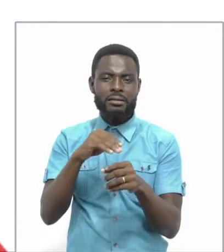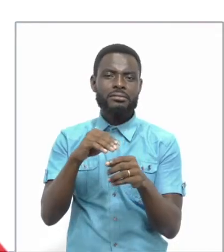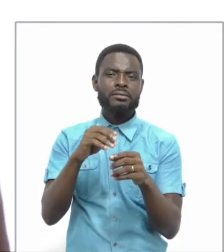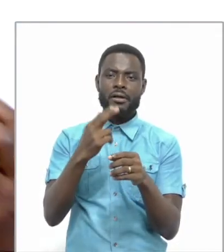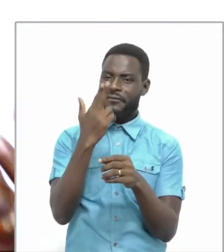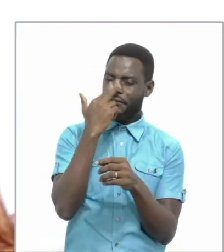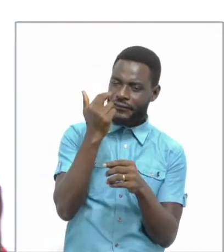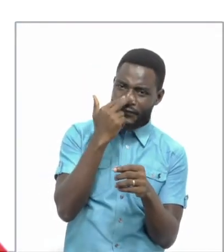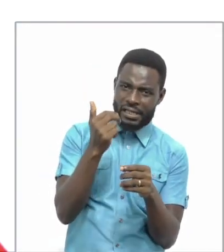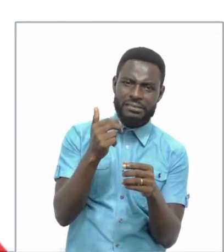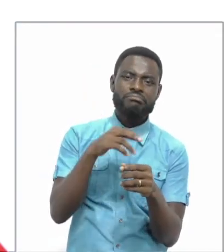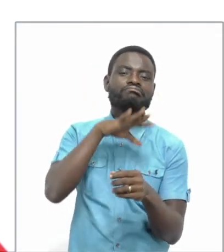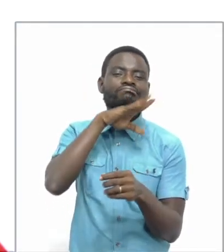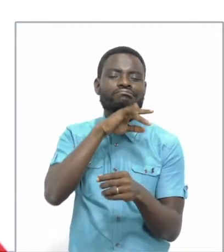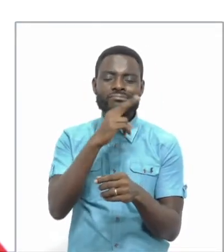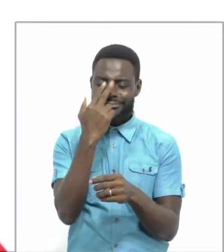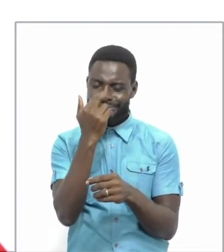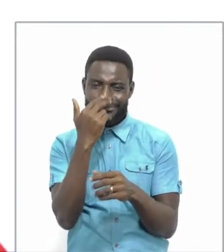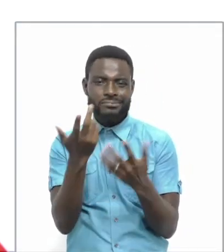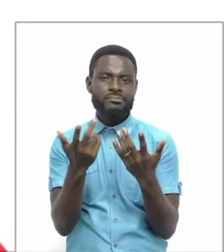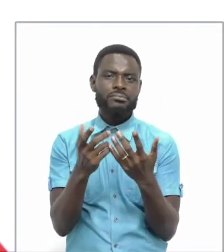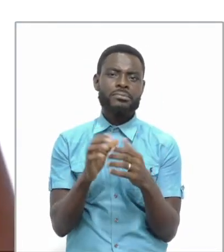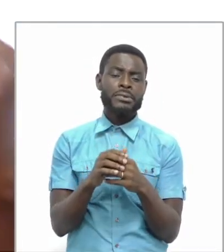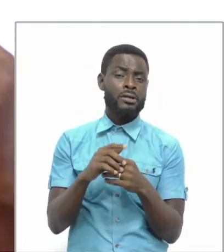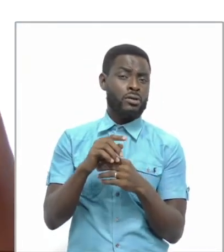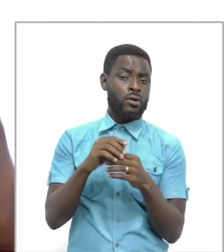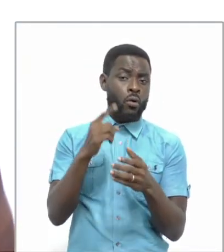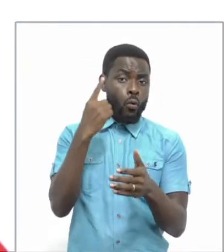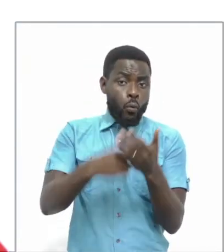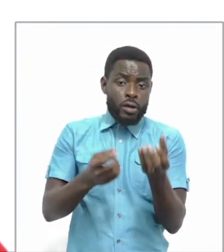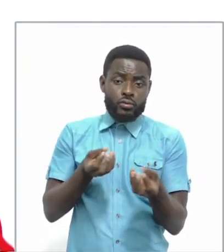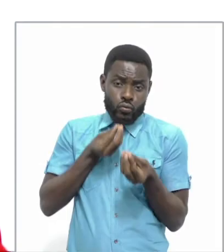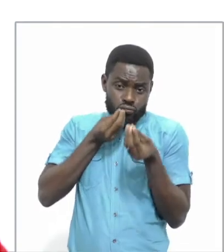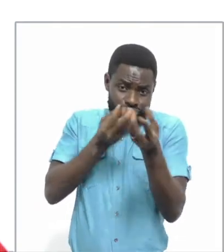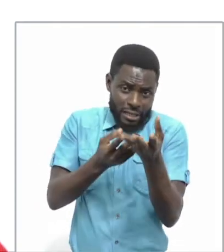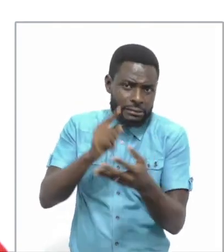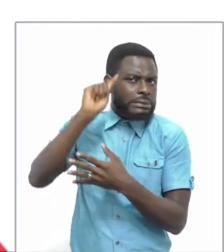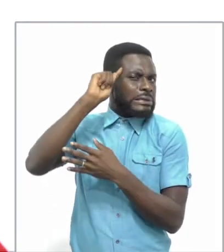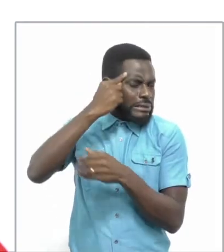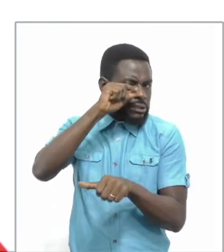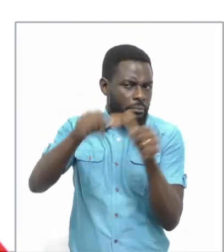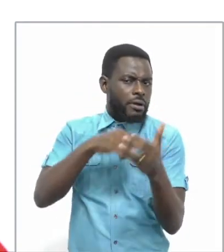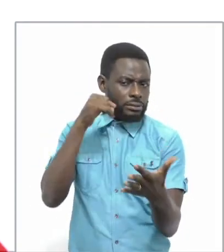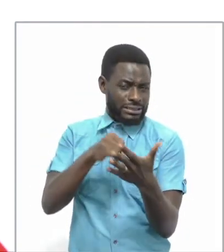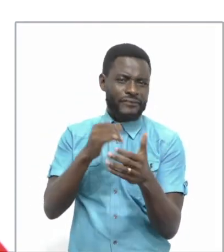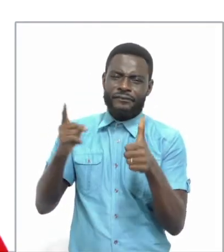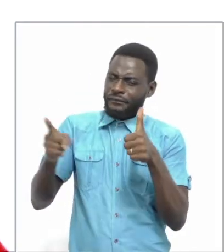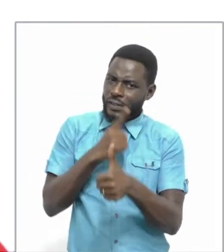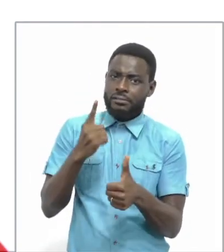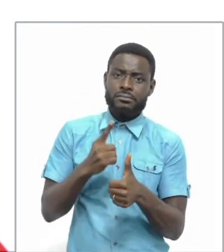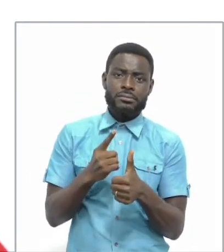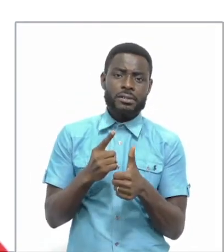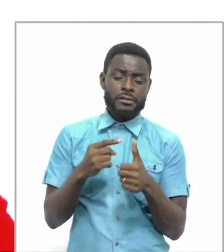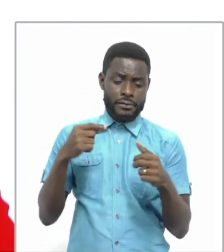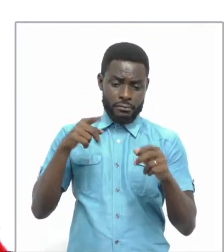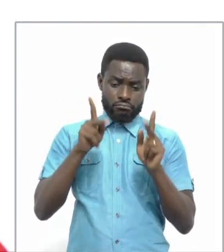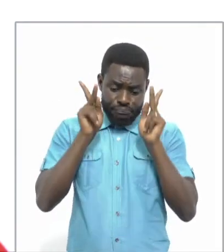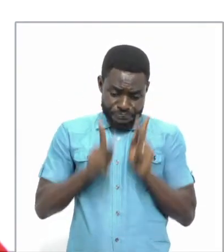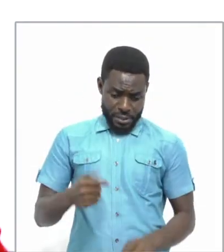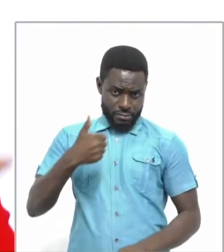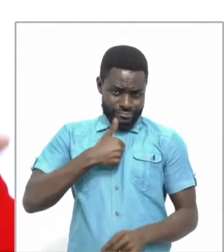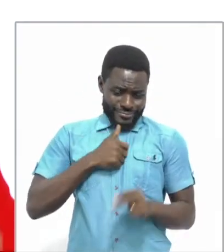be cracking jokes that are dirty. Jen asamna epede ka ho. Hwe what's the bio na wo